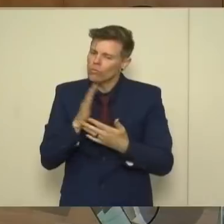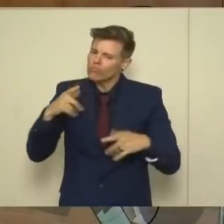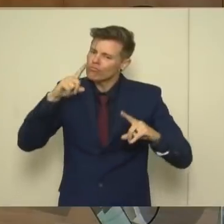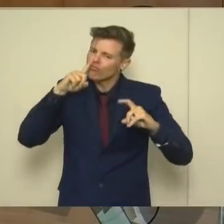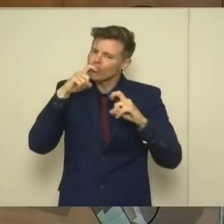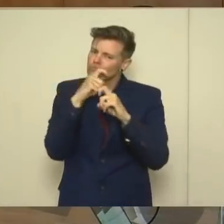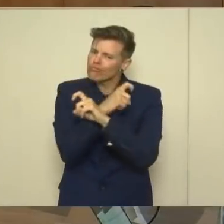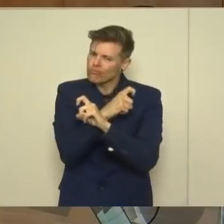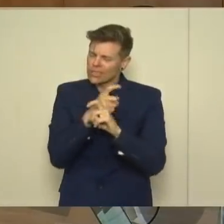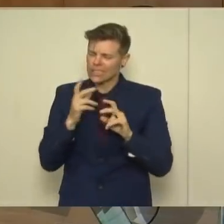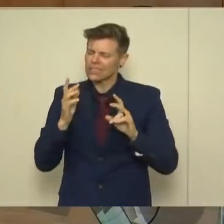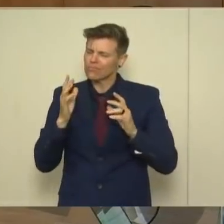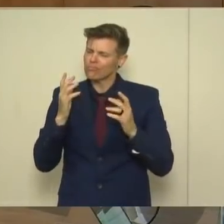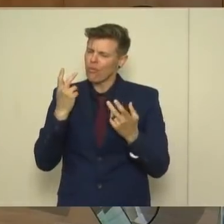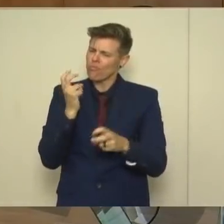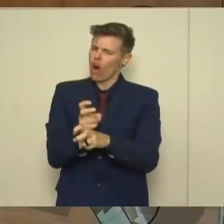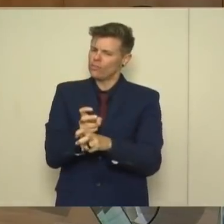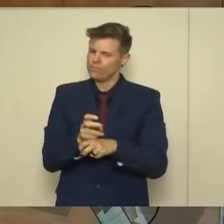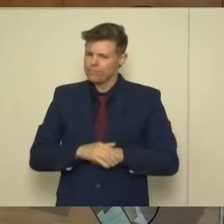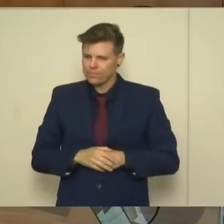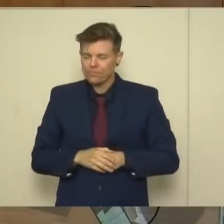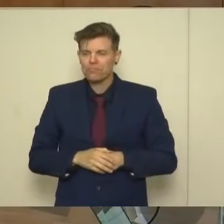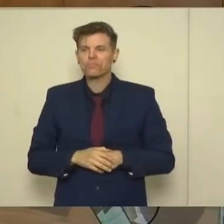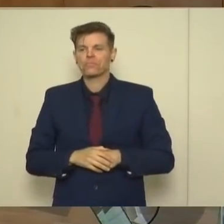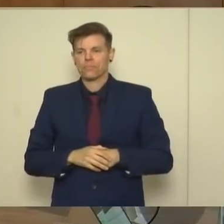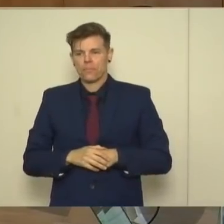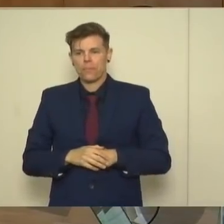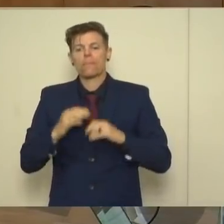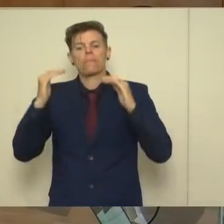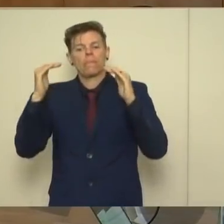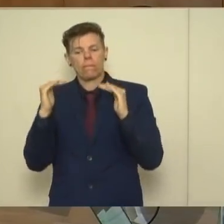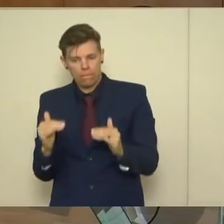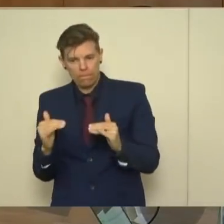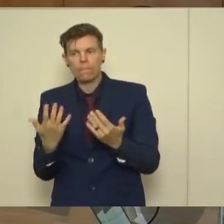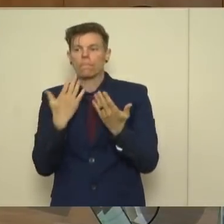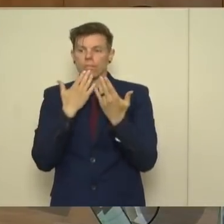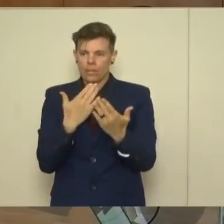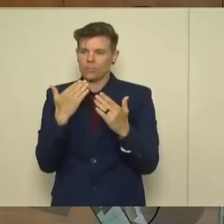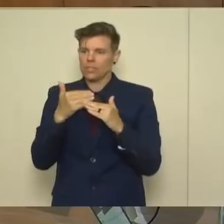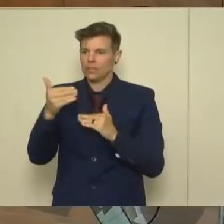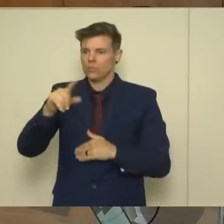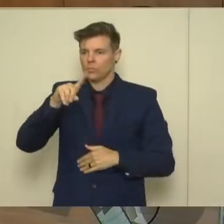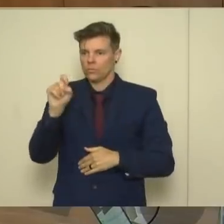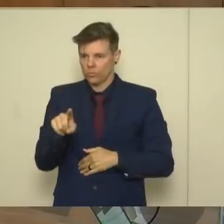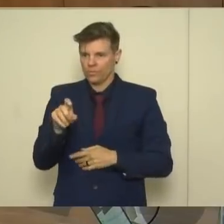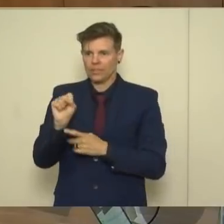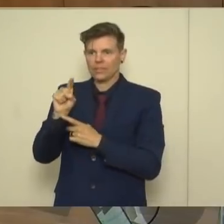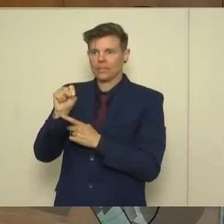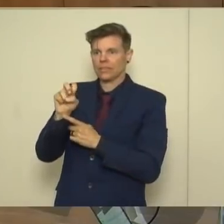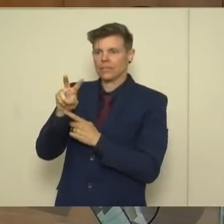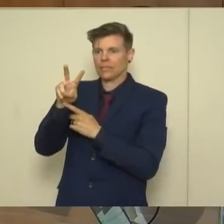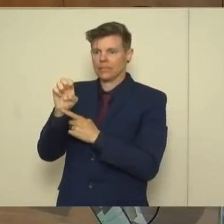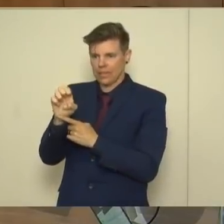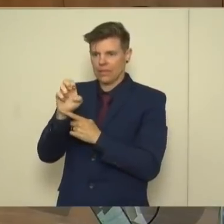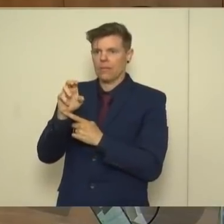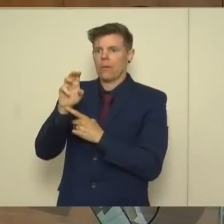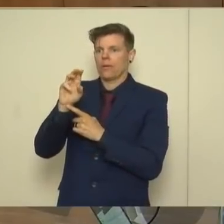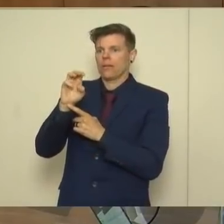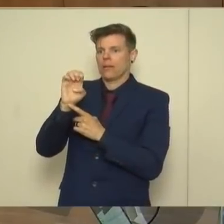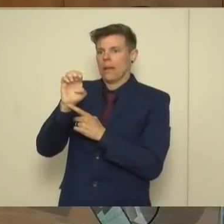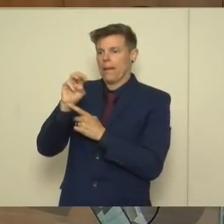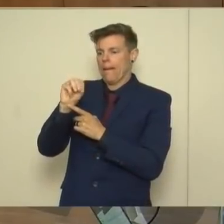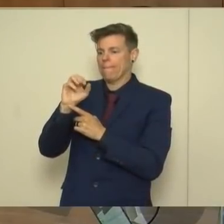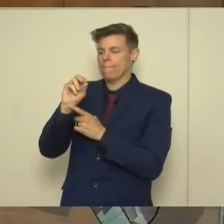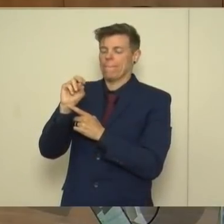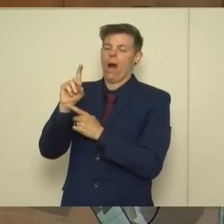Governor and Secretary. Next, I'll go to Steve Edmondson with Socorro Community Radio. Steve, you are unmuted. Go right ahead